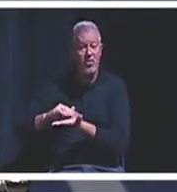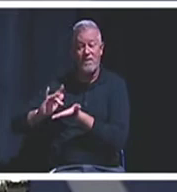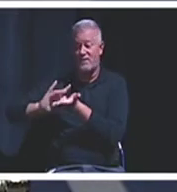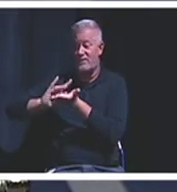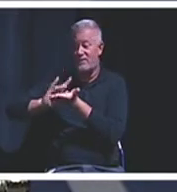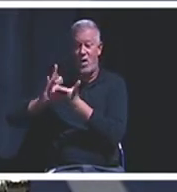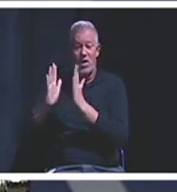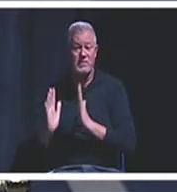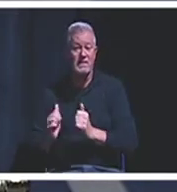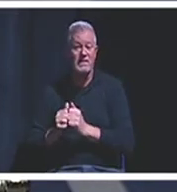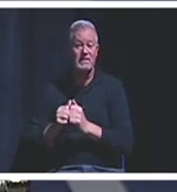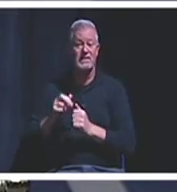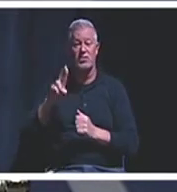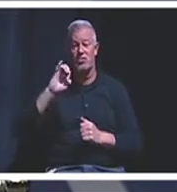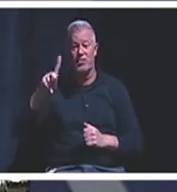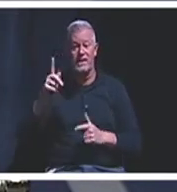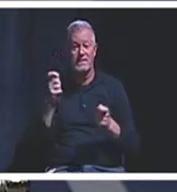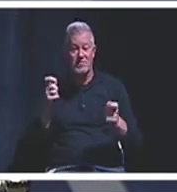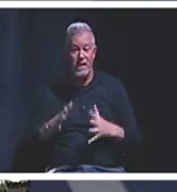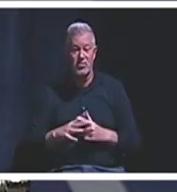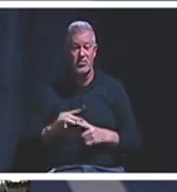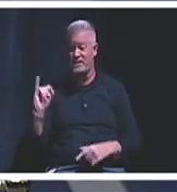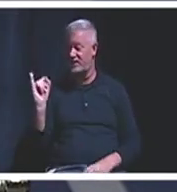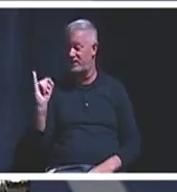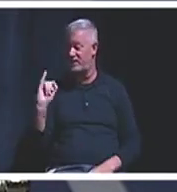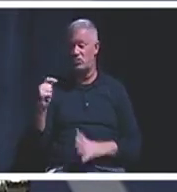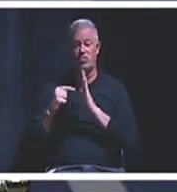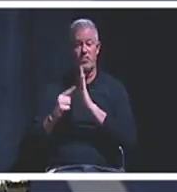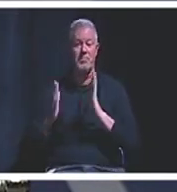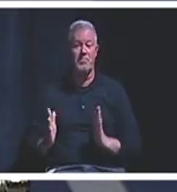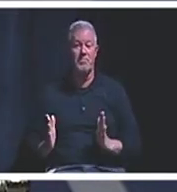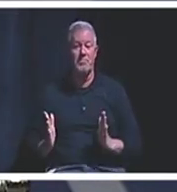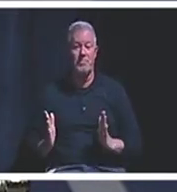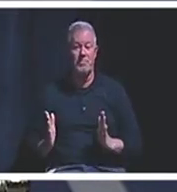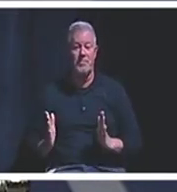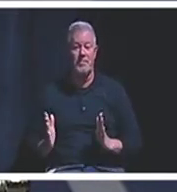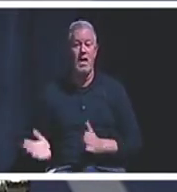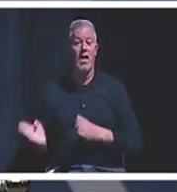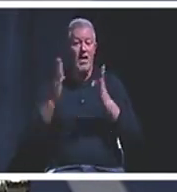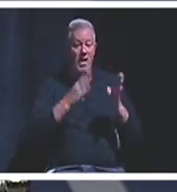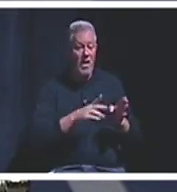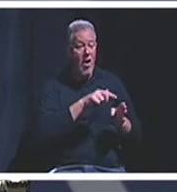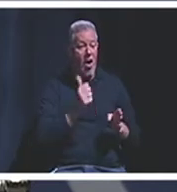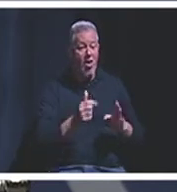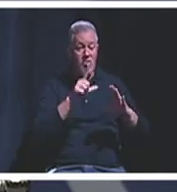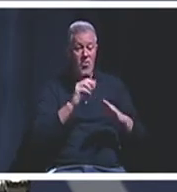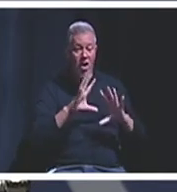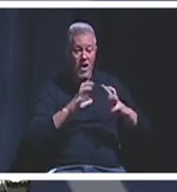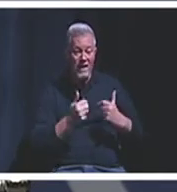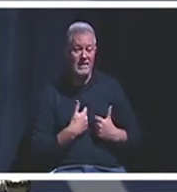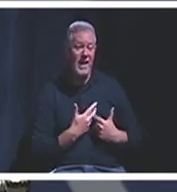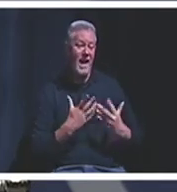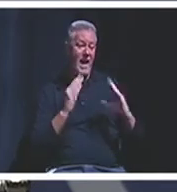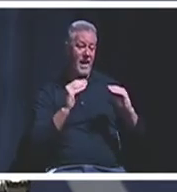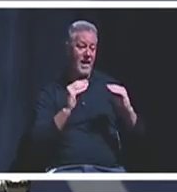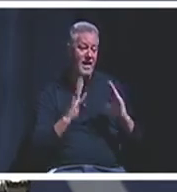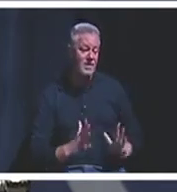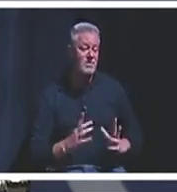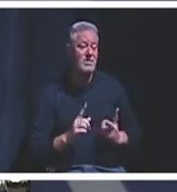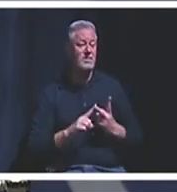pharmacists, risk managers, and insurance representatives, while in my other law classes, we had